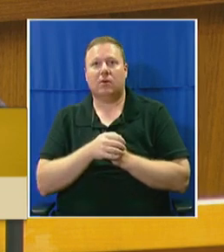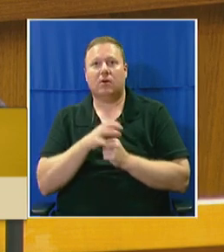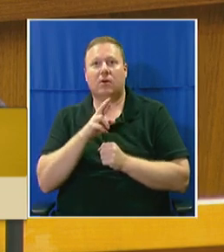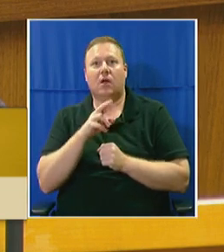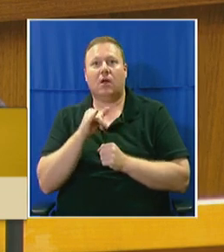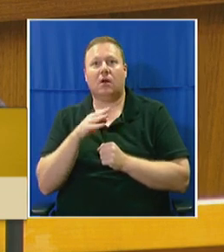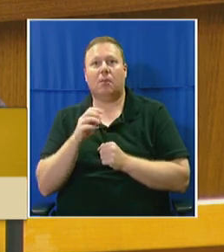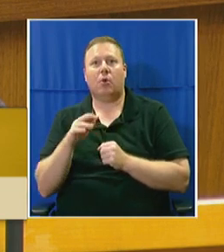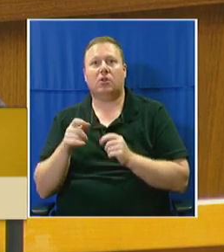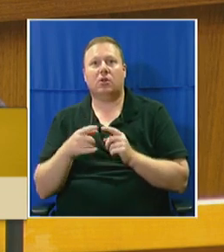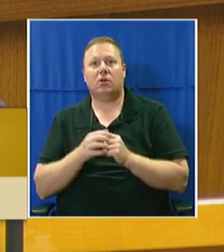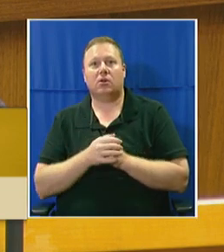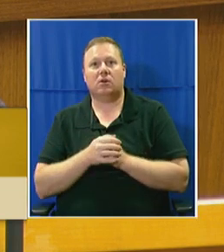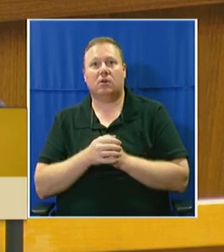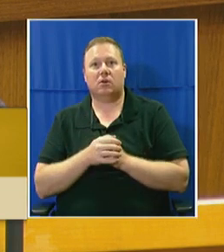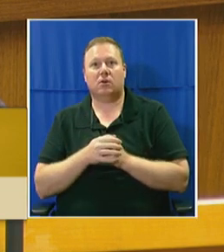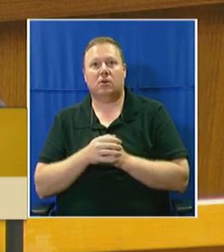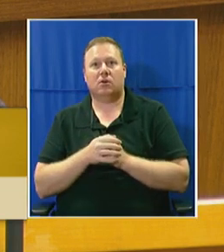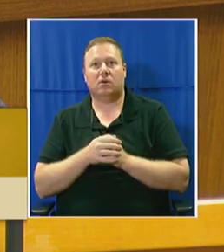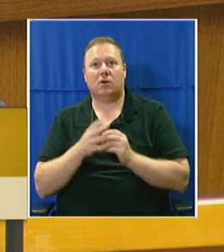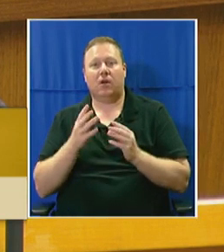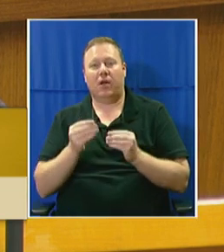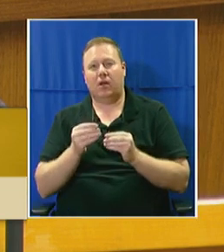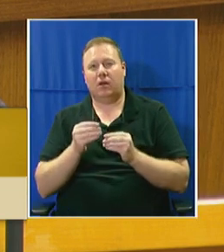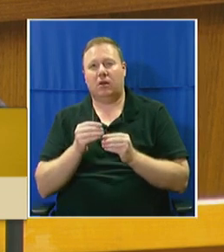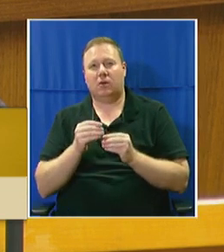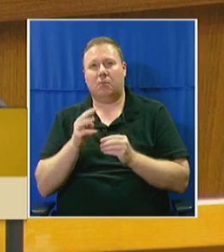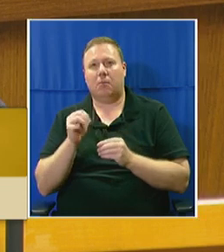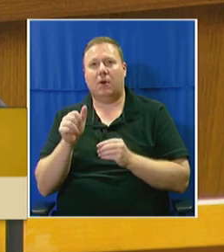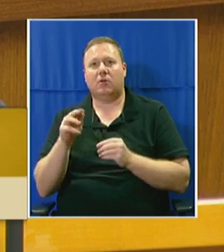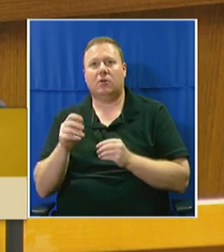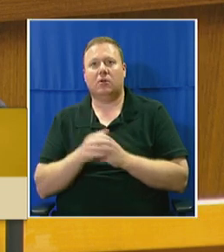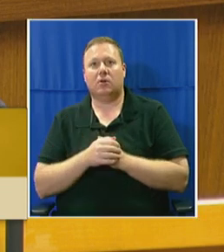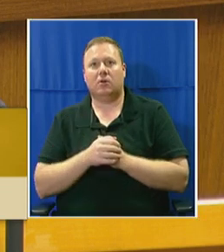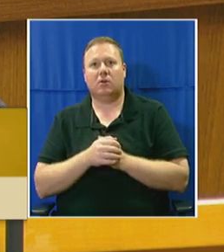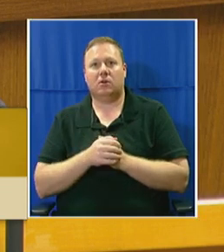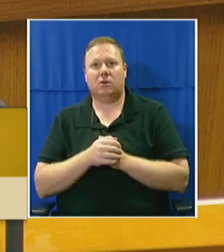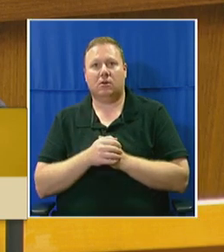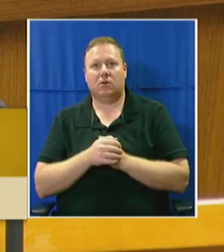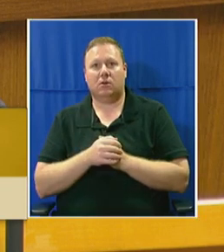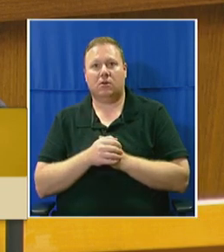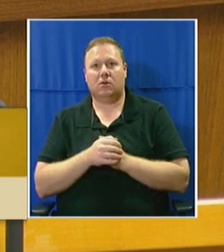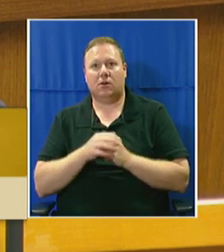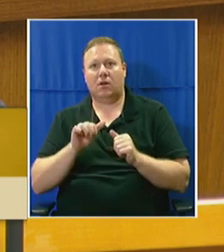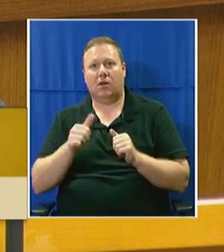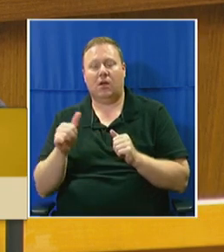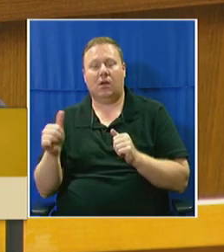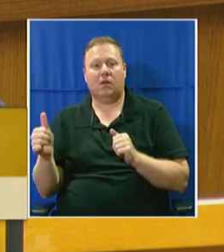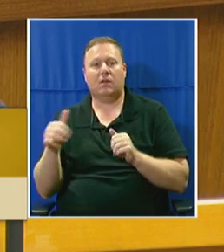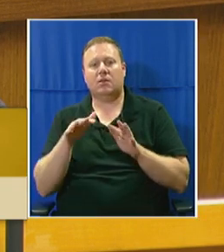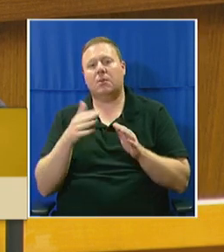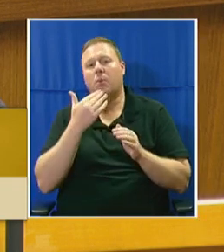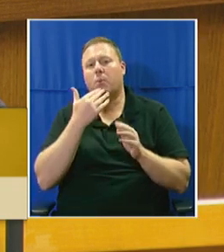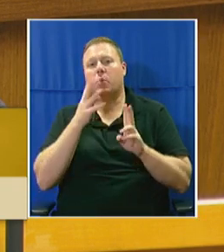crimes perpetrated against women and children the cites in the lives of